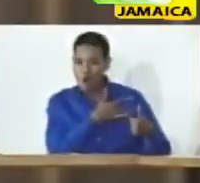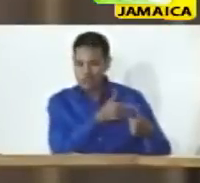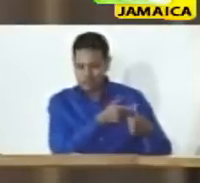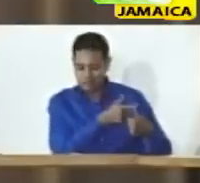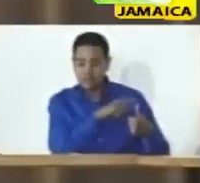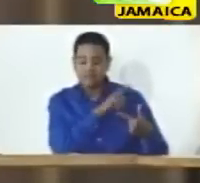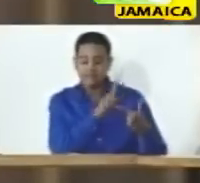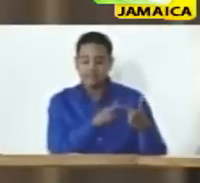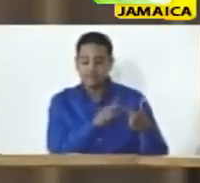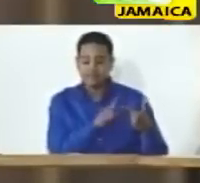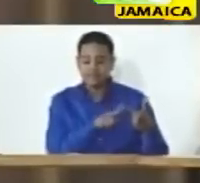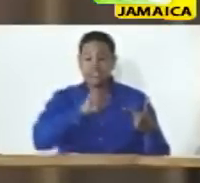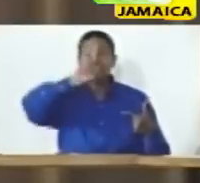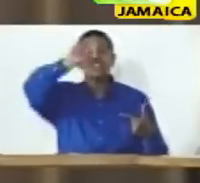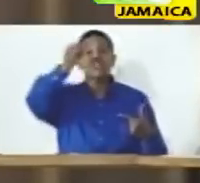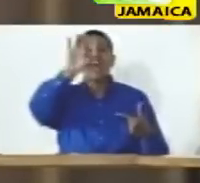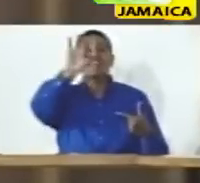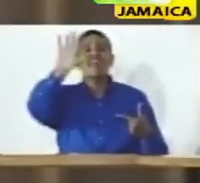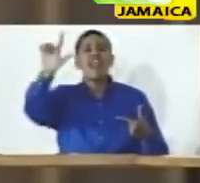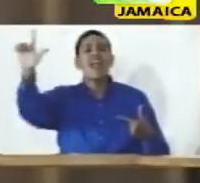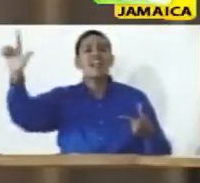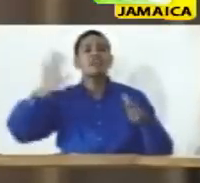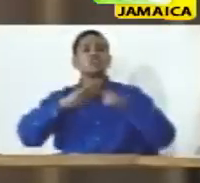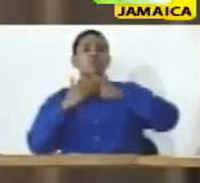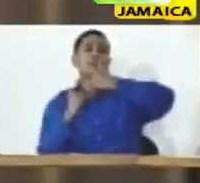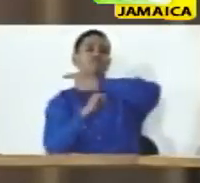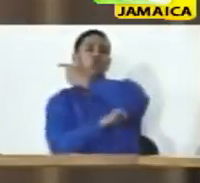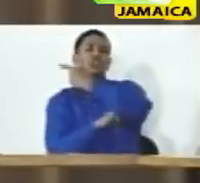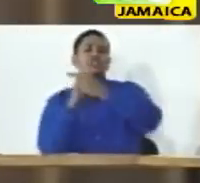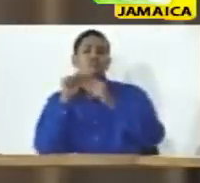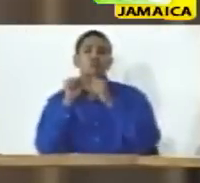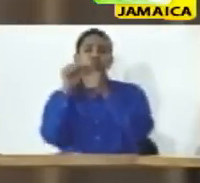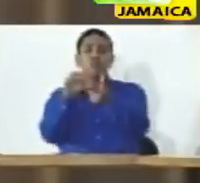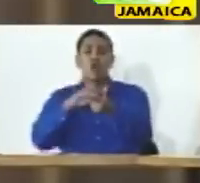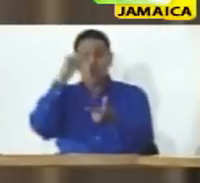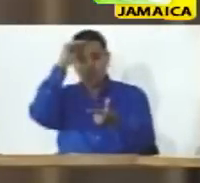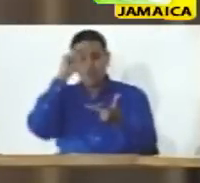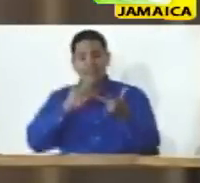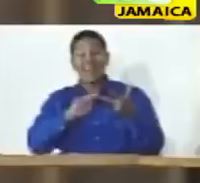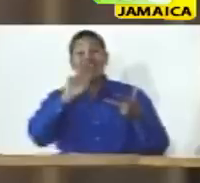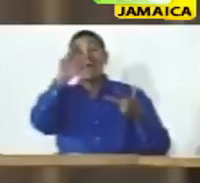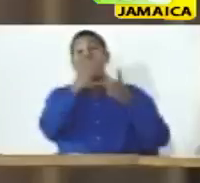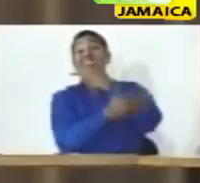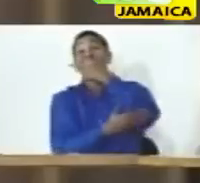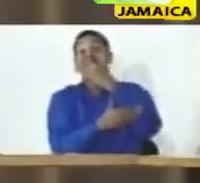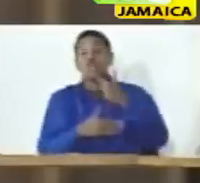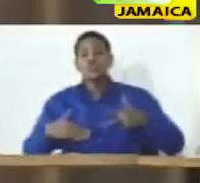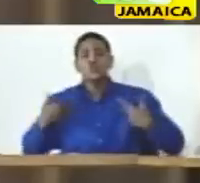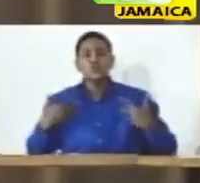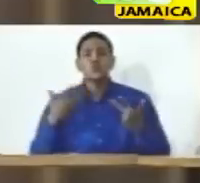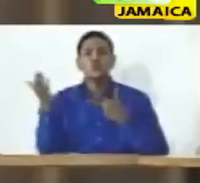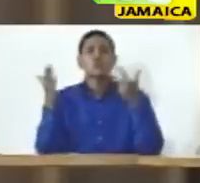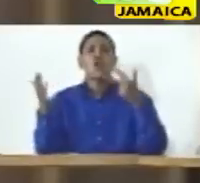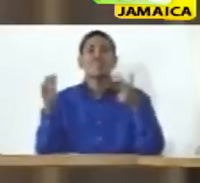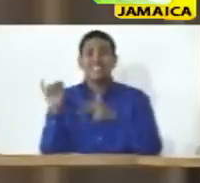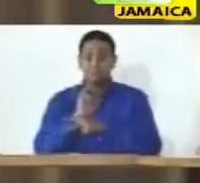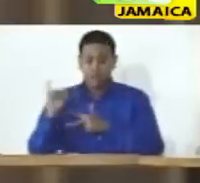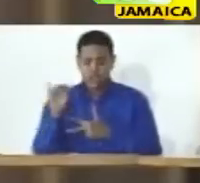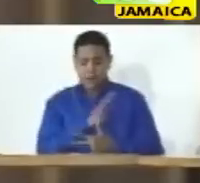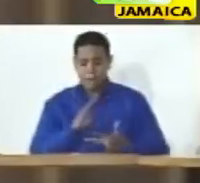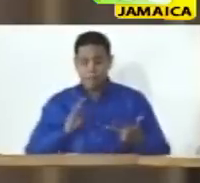the Jamaica Foundation for Lifelong Learning, and the National Youth Service and Apprenticeship Boards